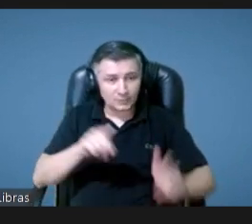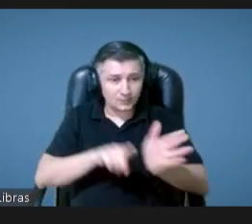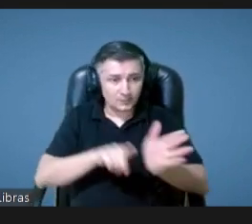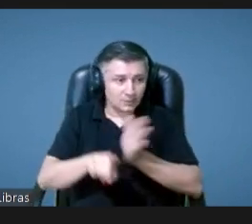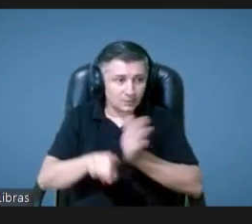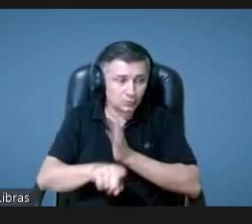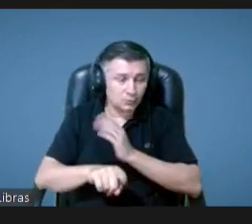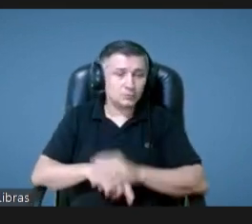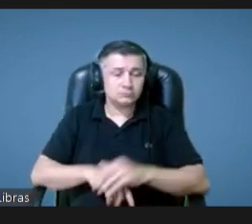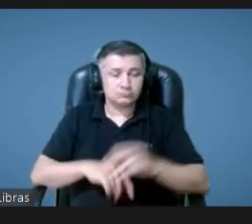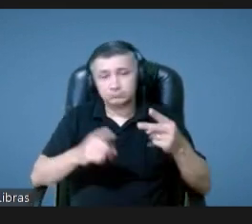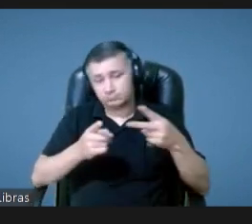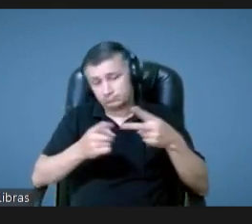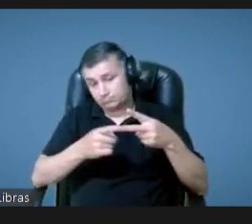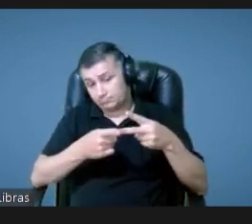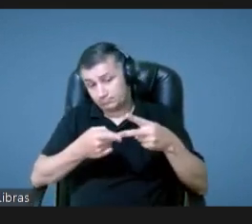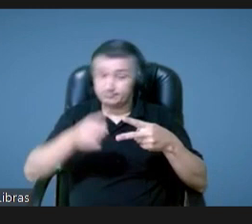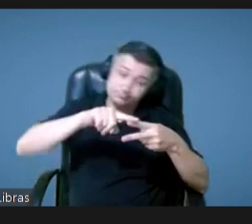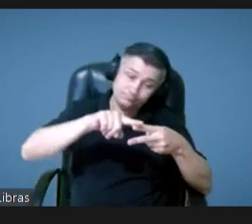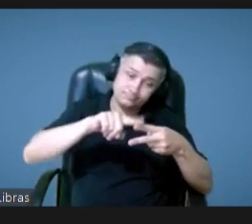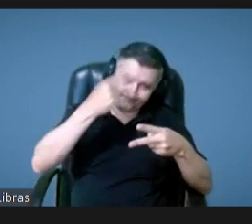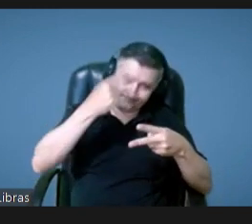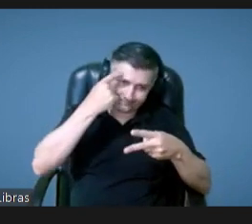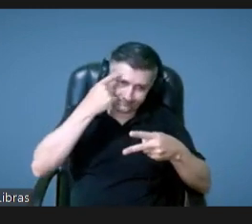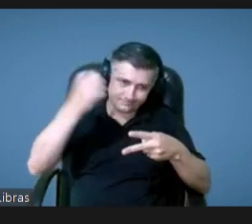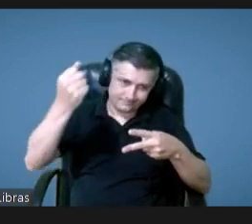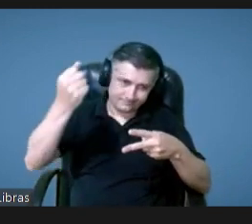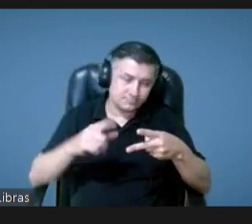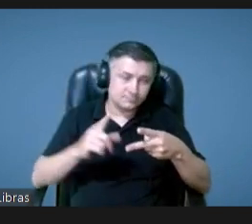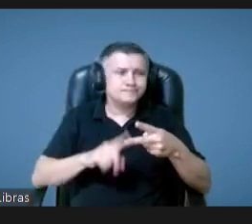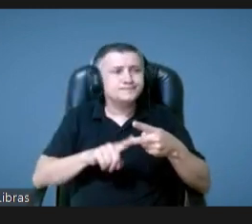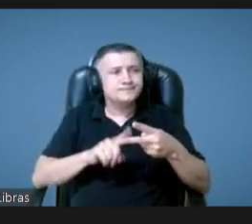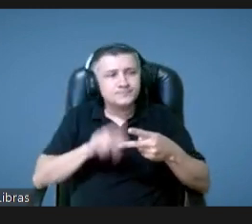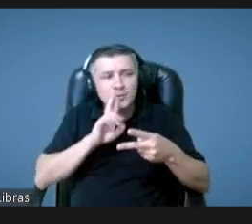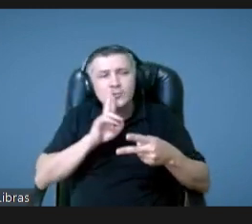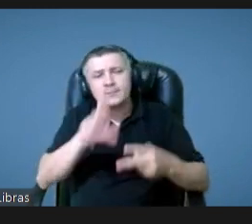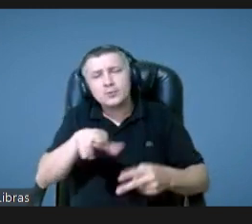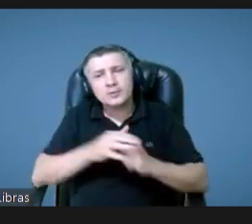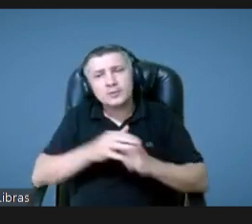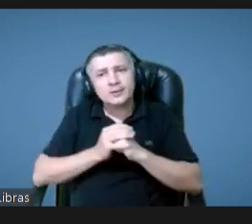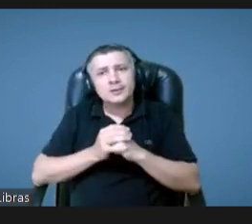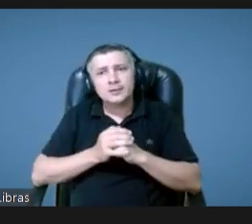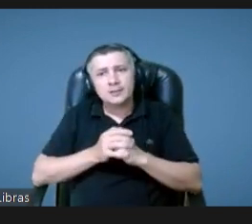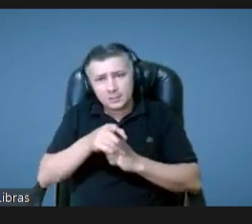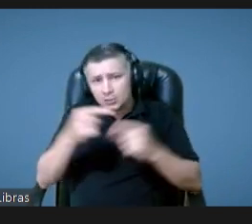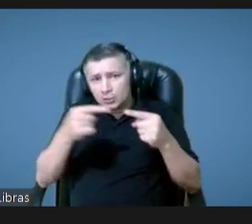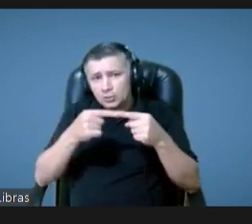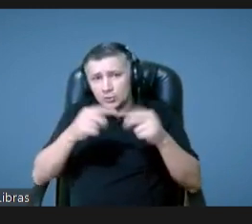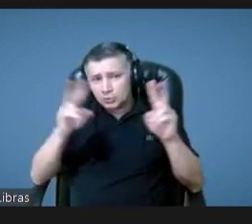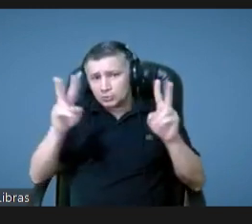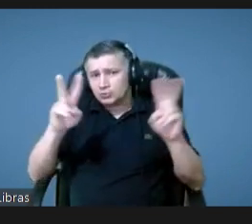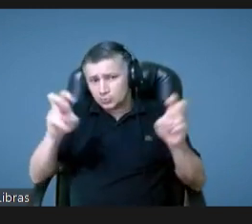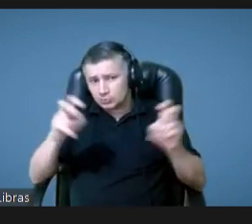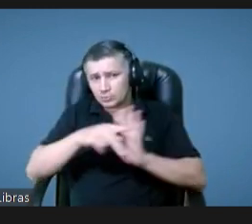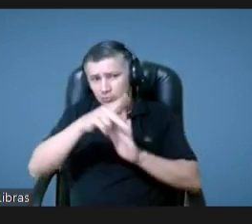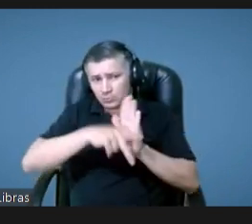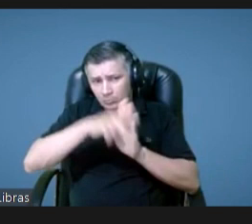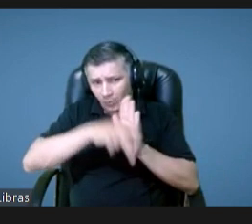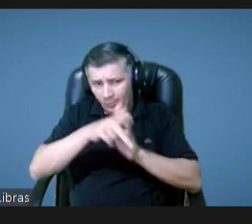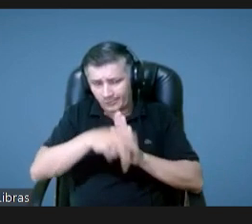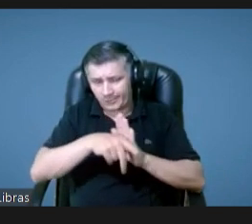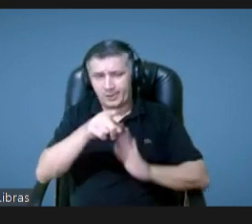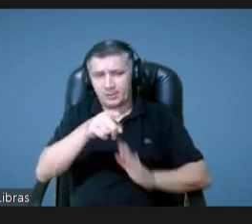Thank you, Elvis. I'll take the second question first, and then I'll go back to demand. As